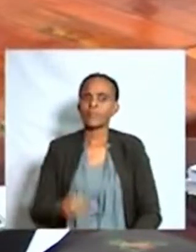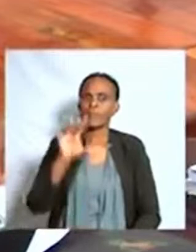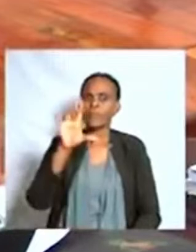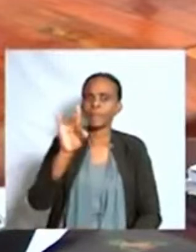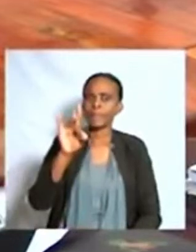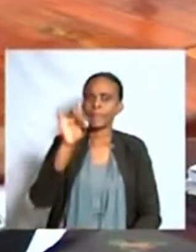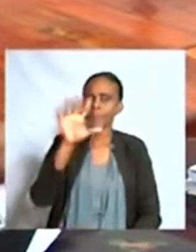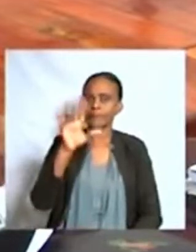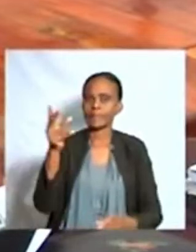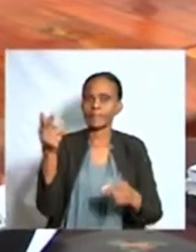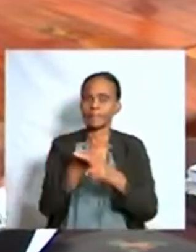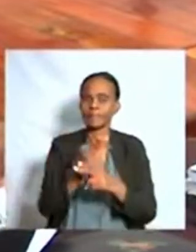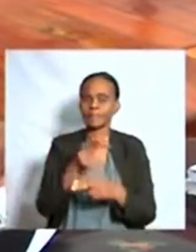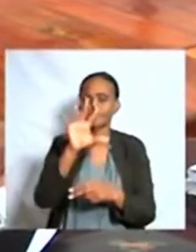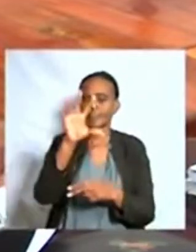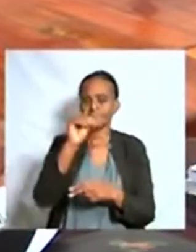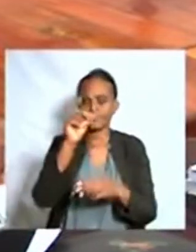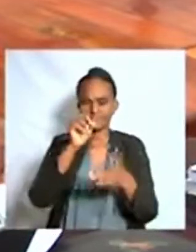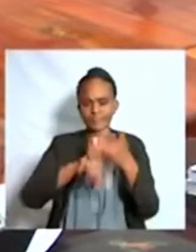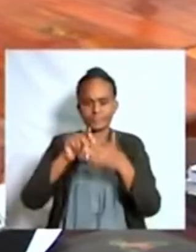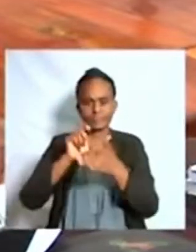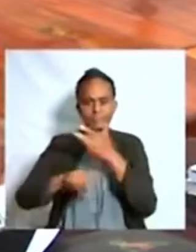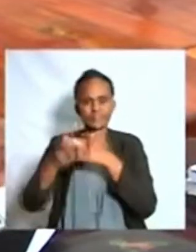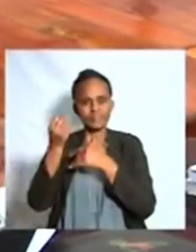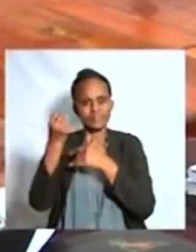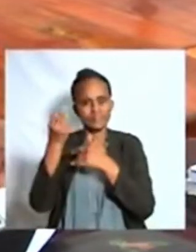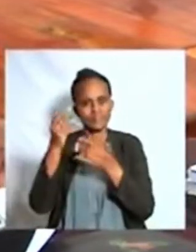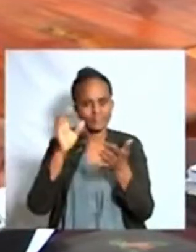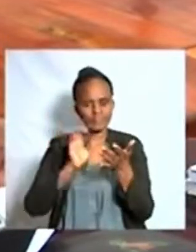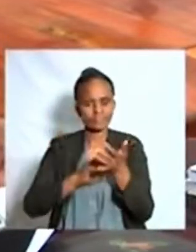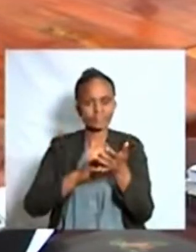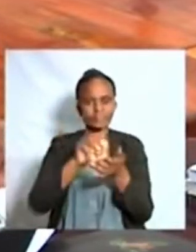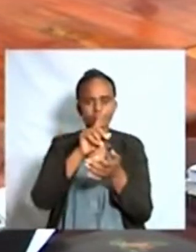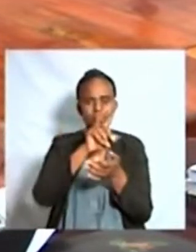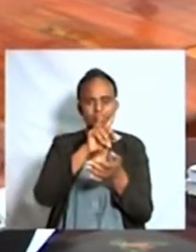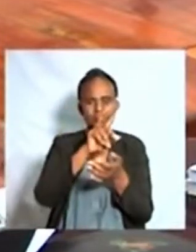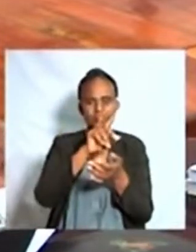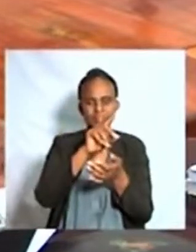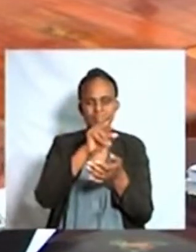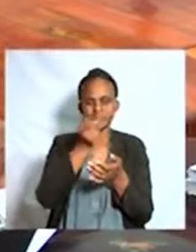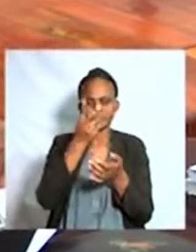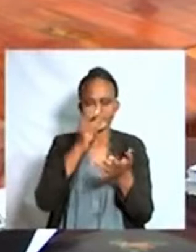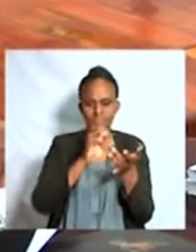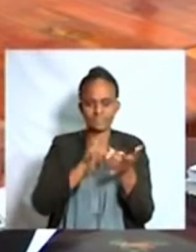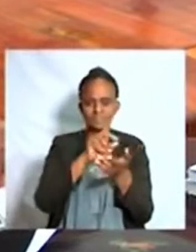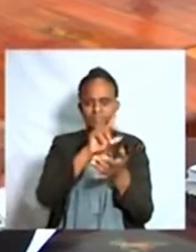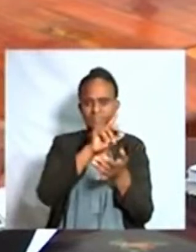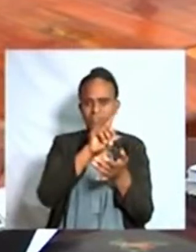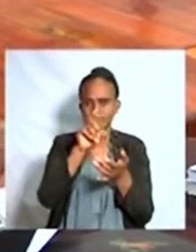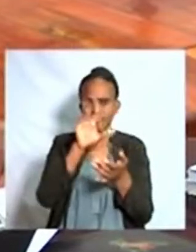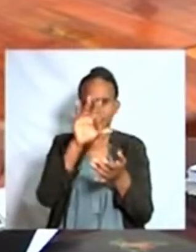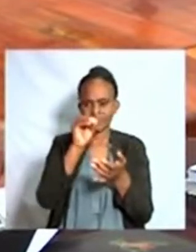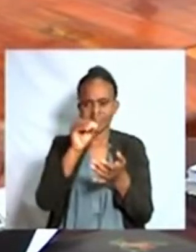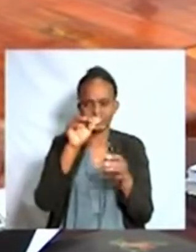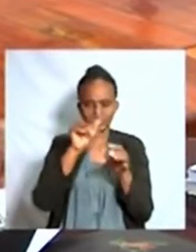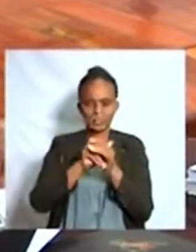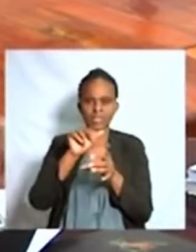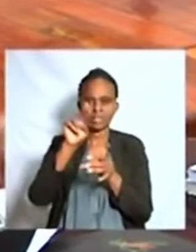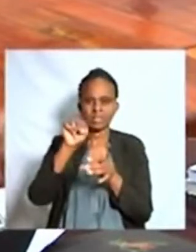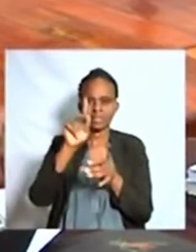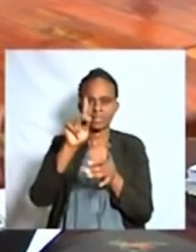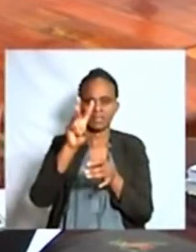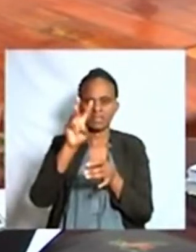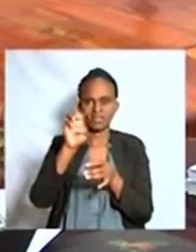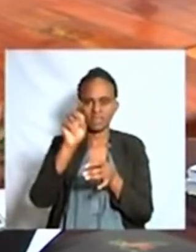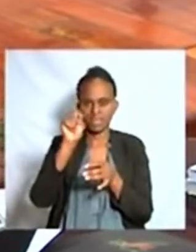85 by 50 bags of cement costing 12,150 kwacha at Nkweto Primary School in Kaunga Ward,